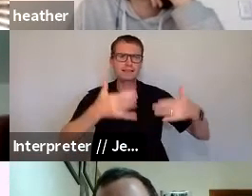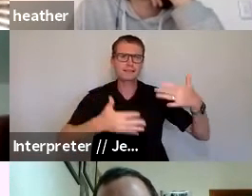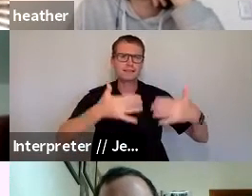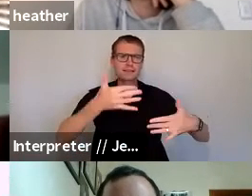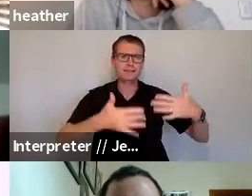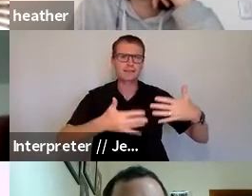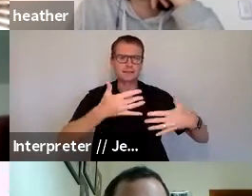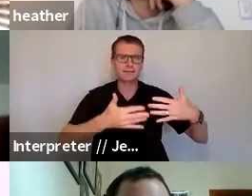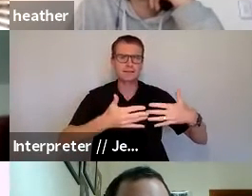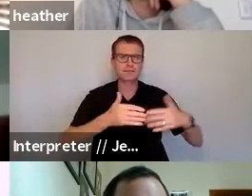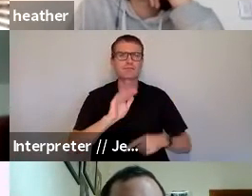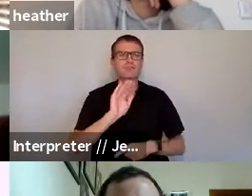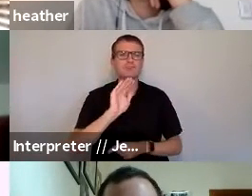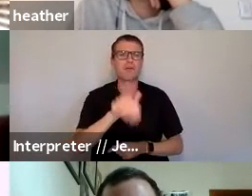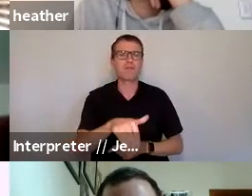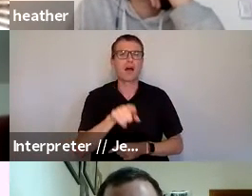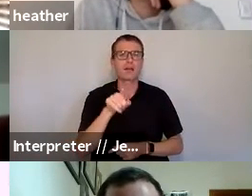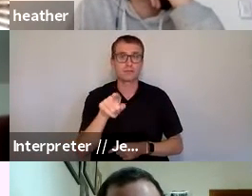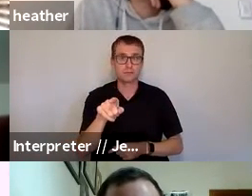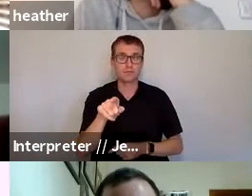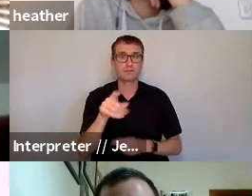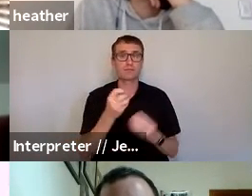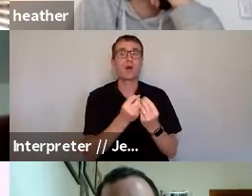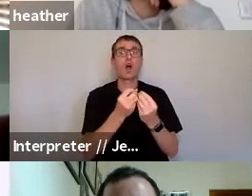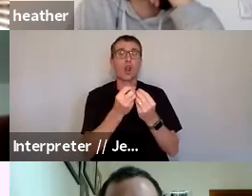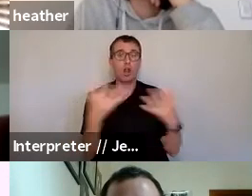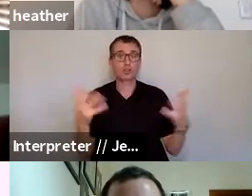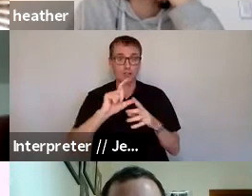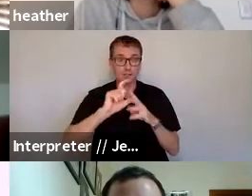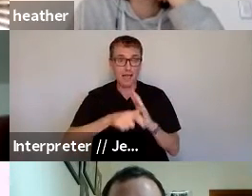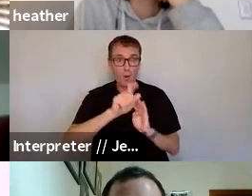A lot of disabled people live on an income of around $16,000 a year.